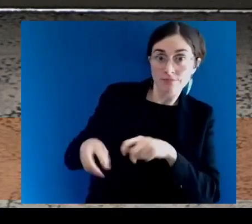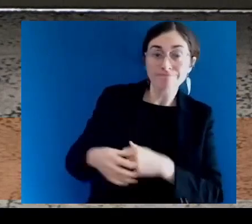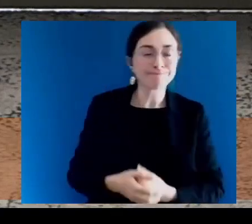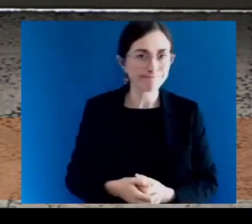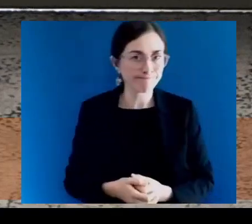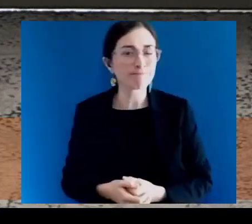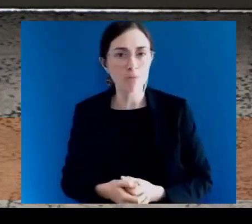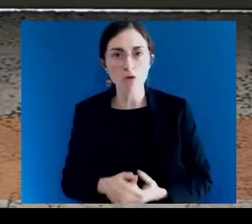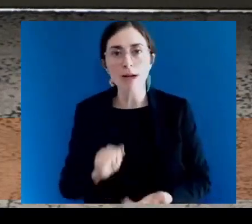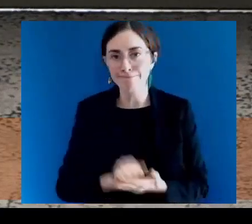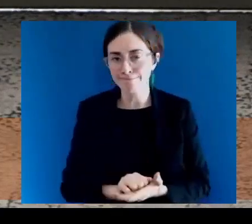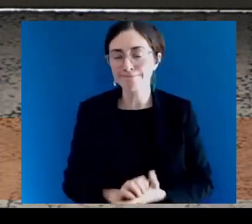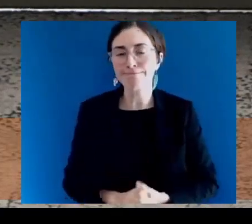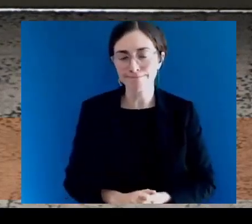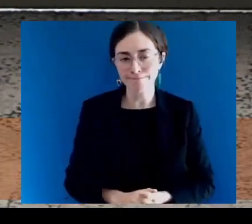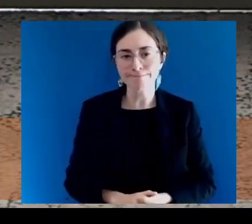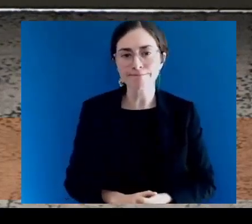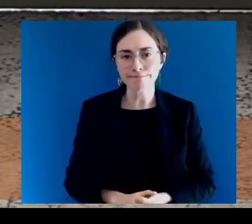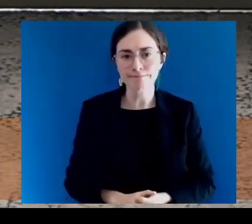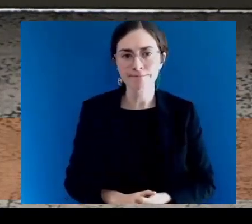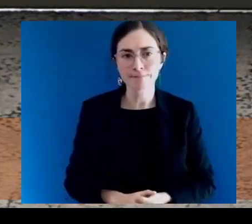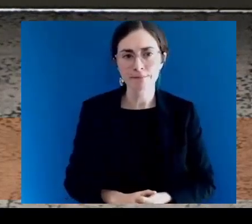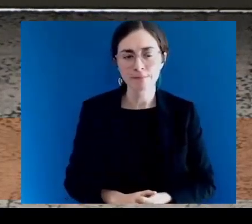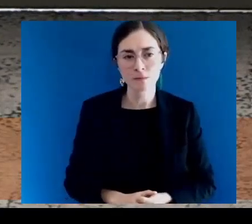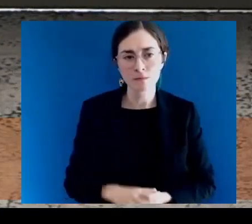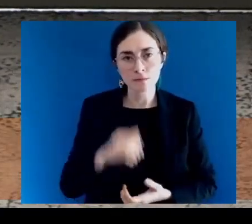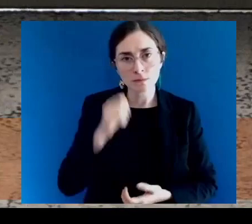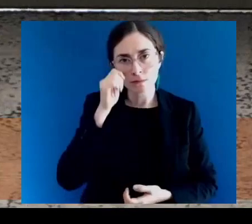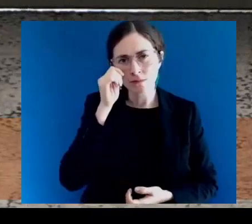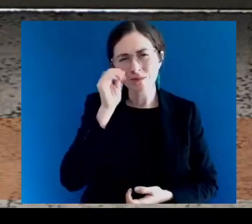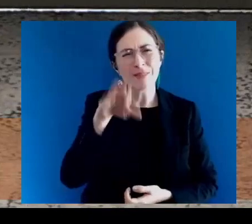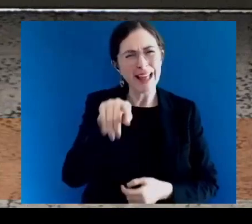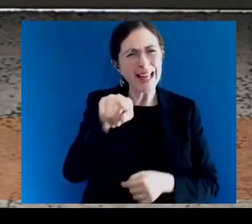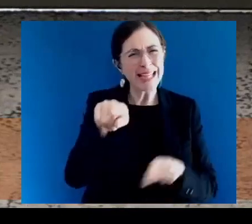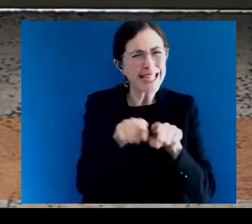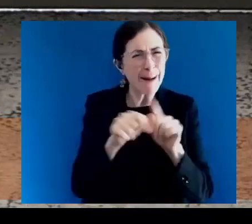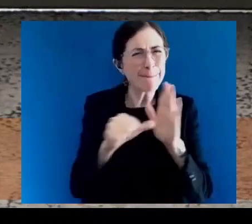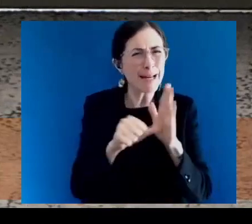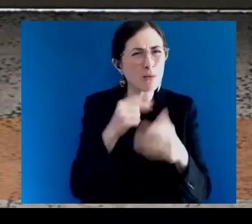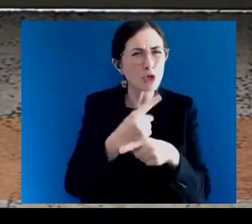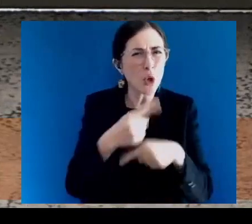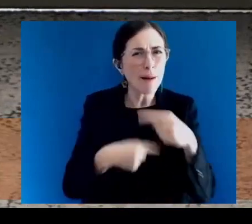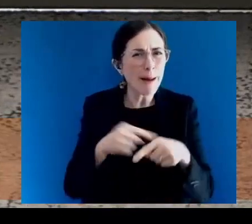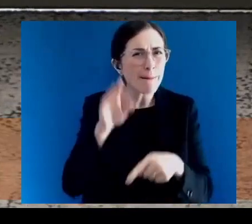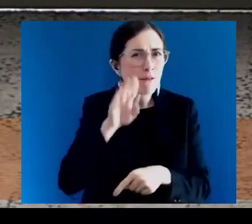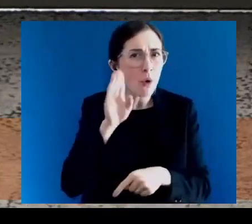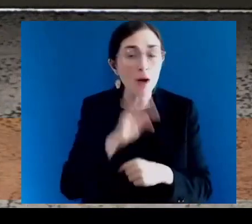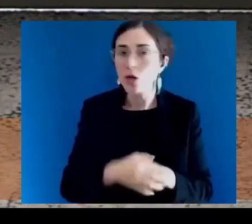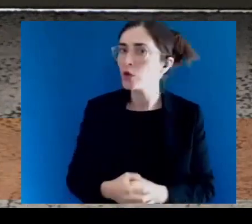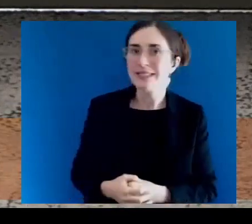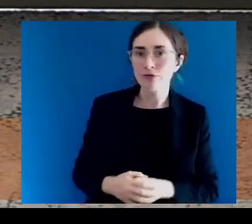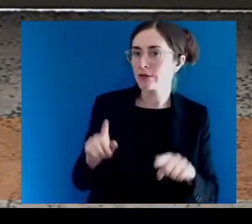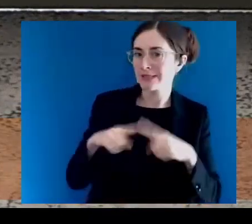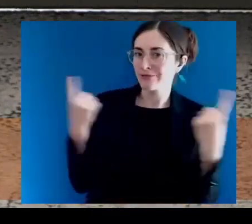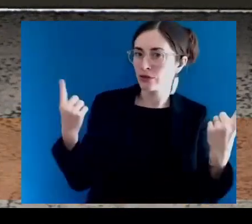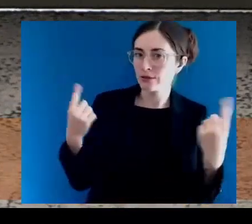There is no, yep, sorry. Is that the same dollars we were talking about earlier? Different dollars, Commissioner. There's